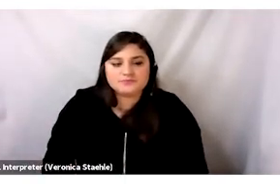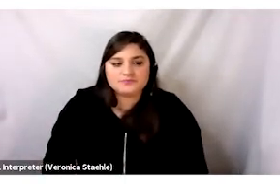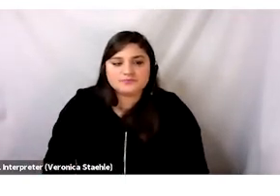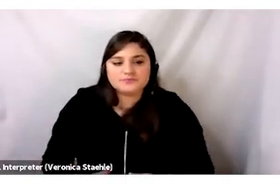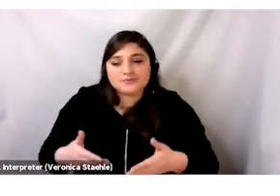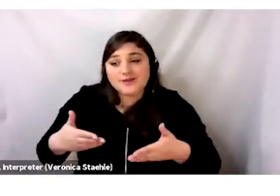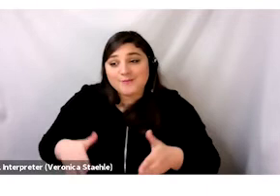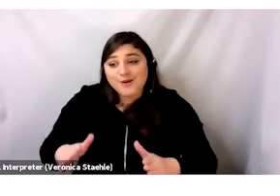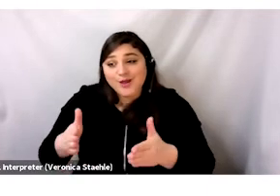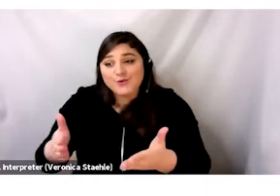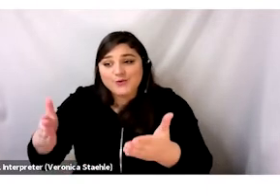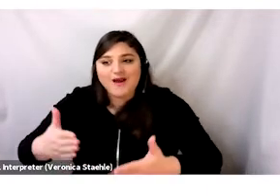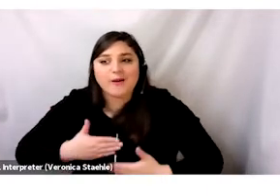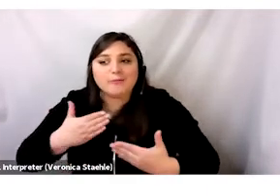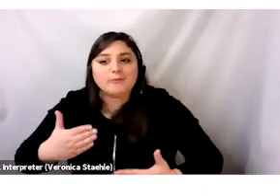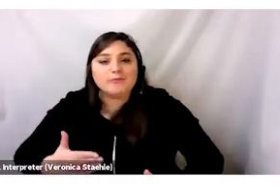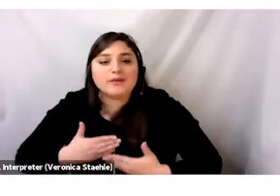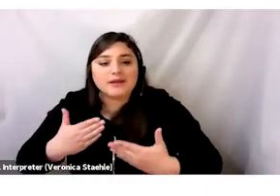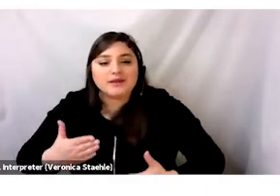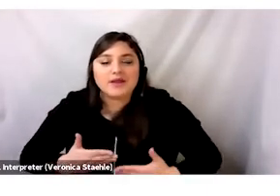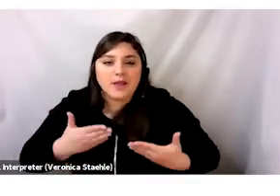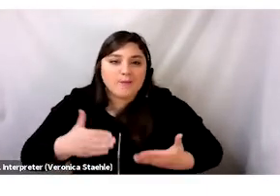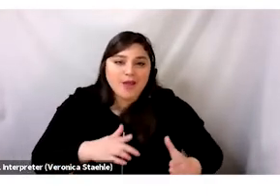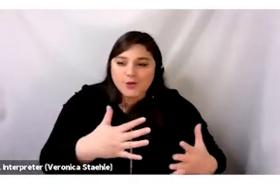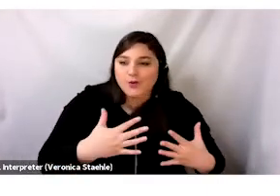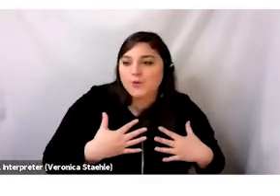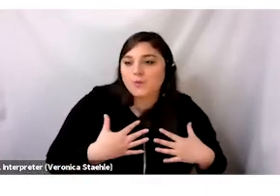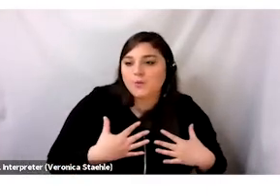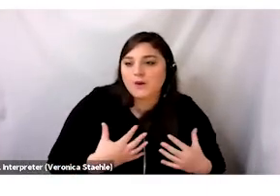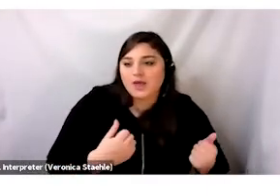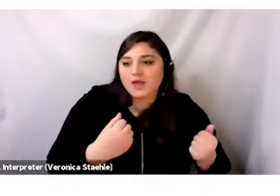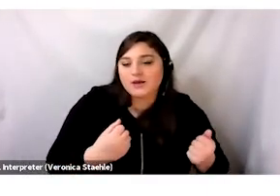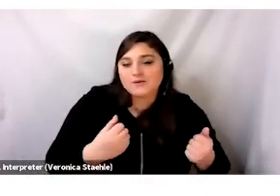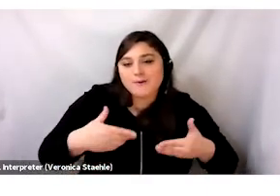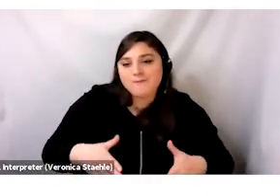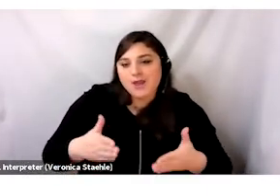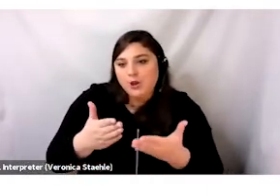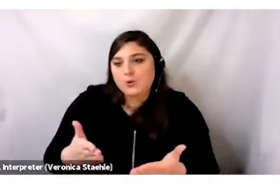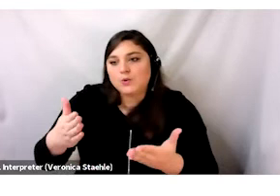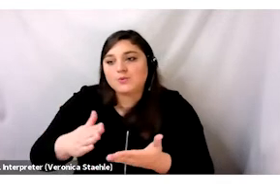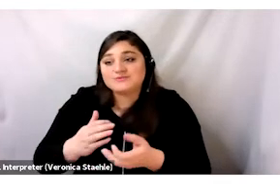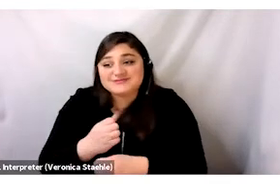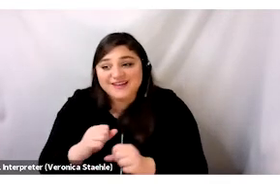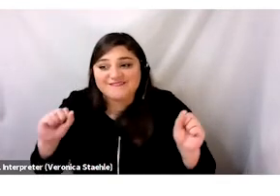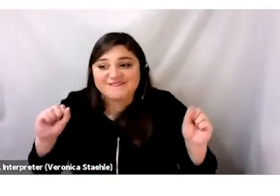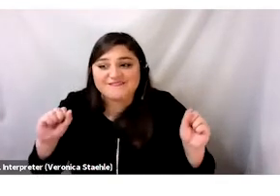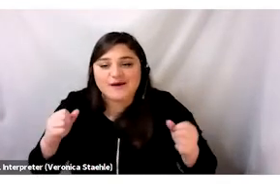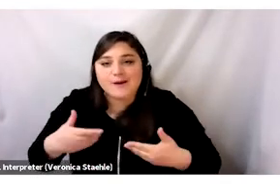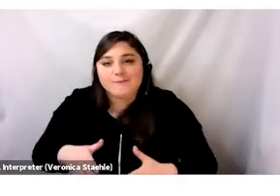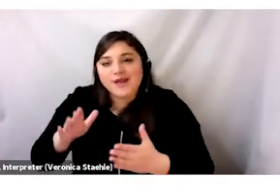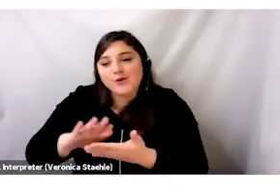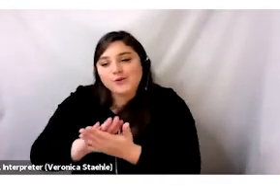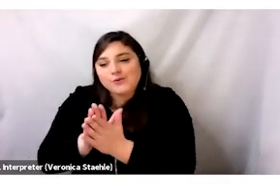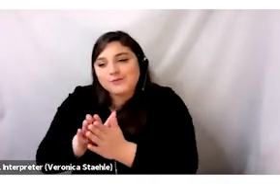May you be happy. May you be well. May you be safe. May you be